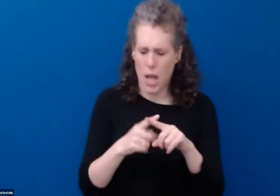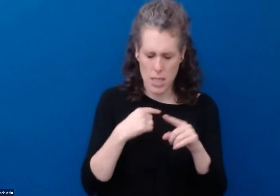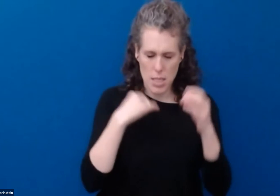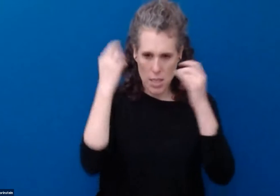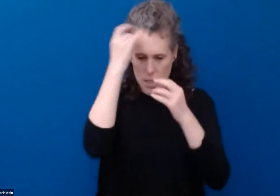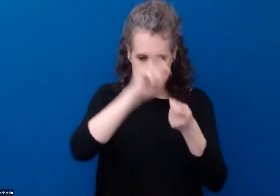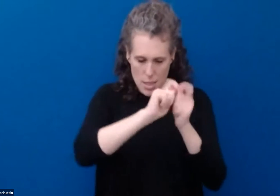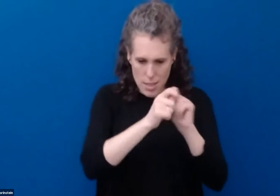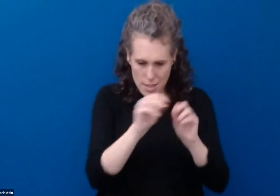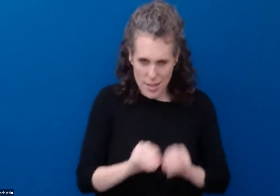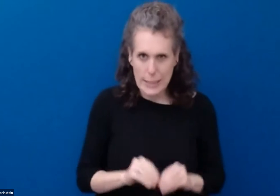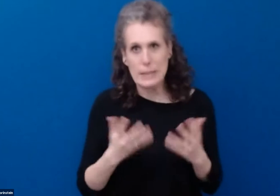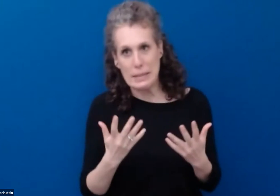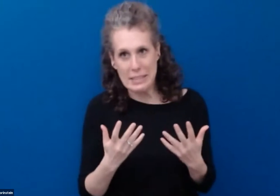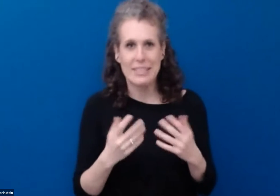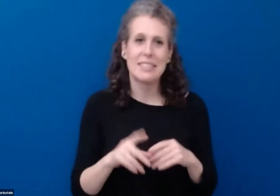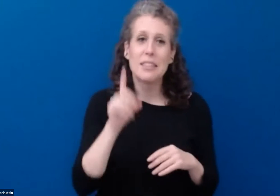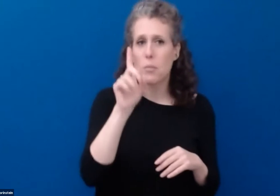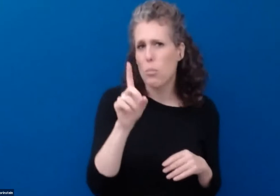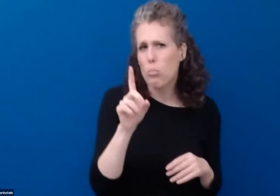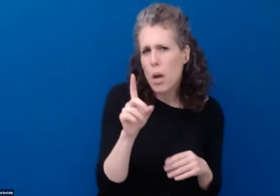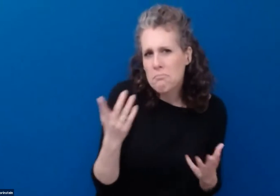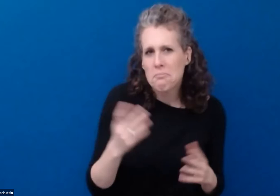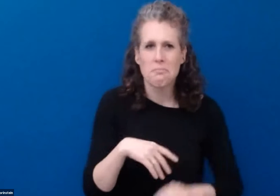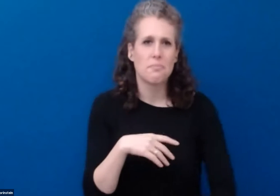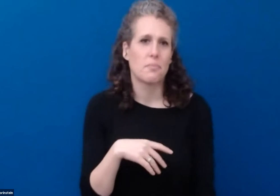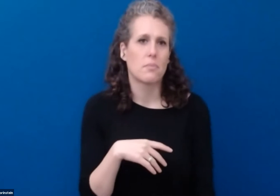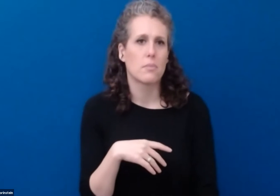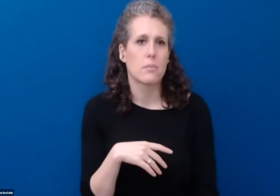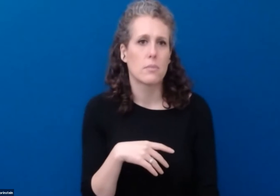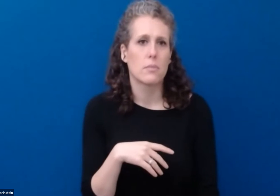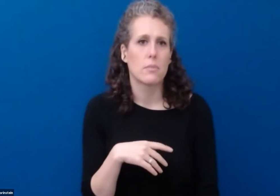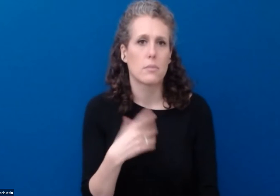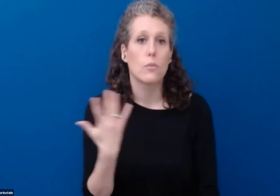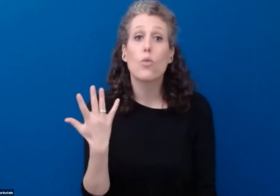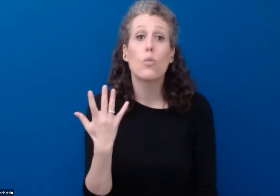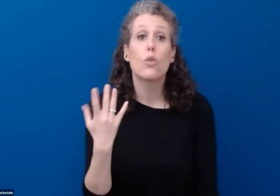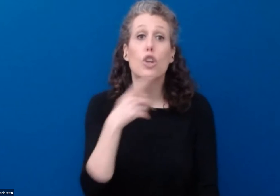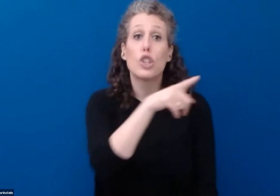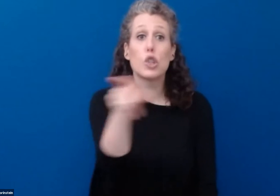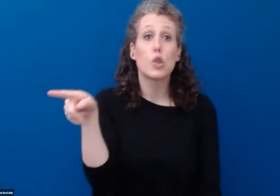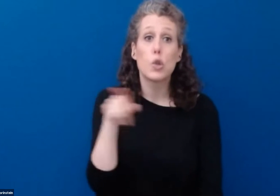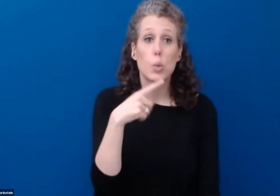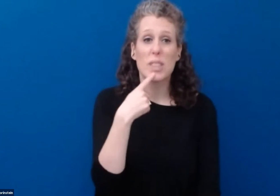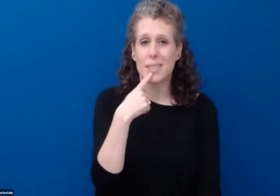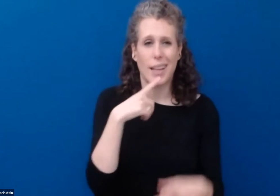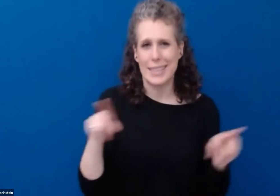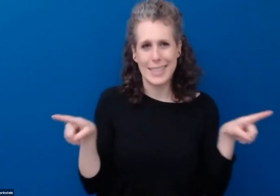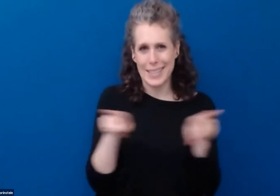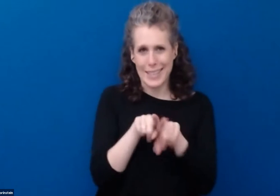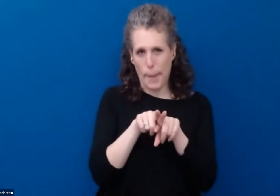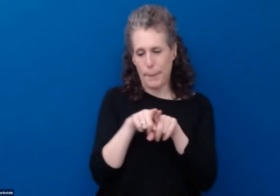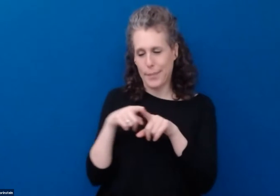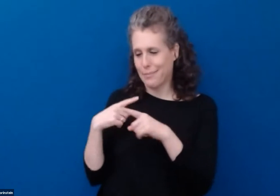But I think it's quite safe to say that whatever you said here, it was pretty much what we talked.